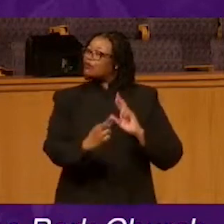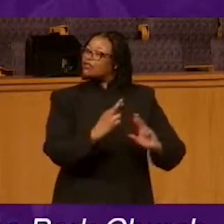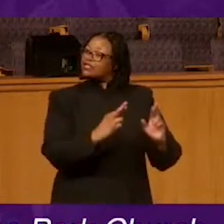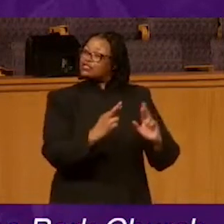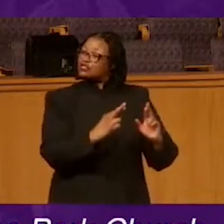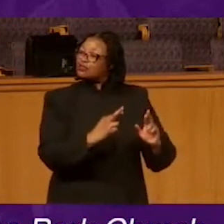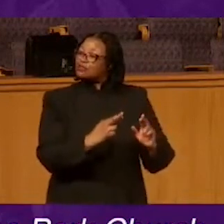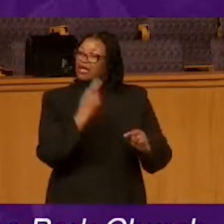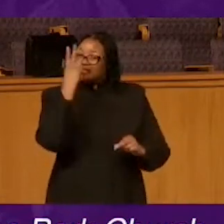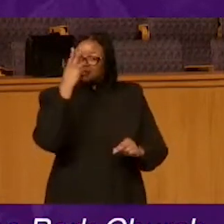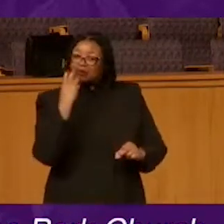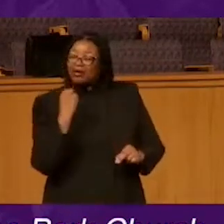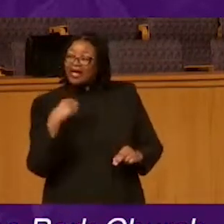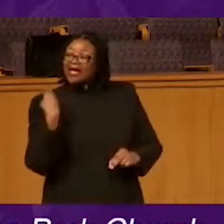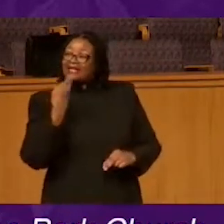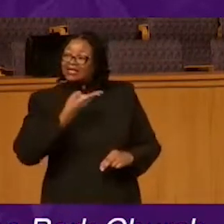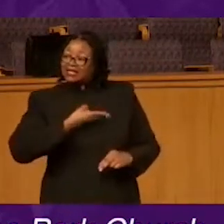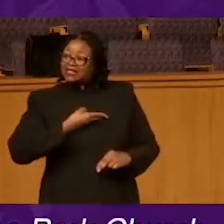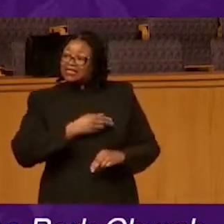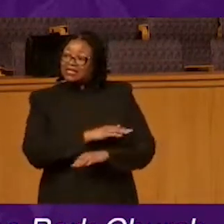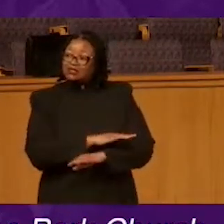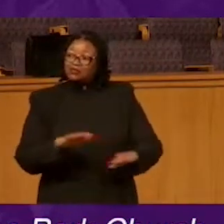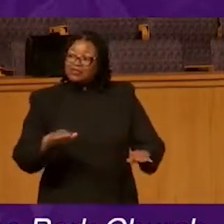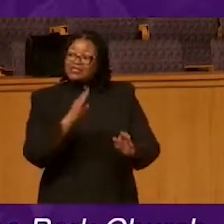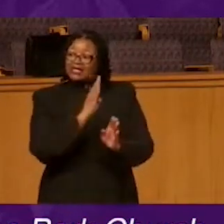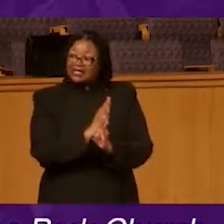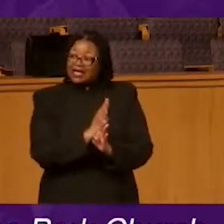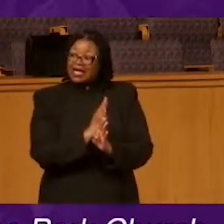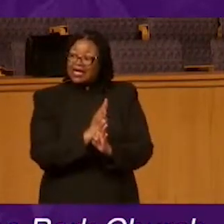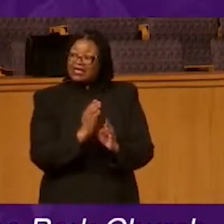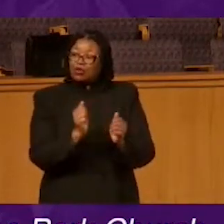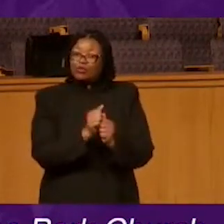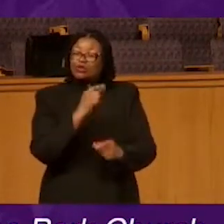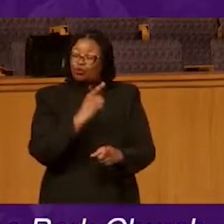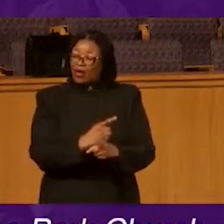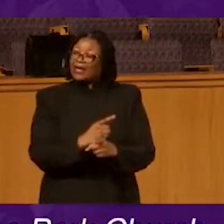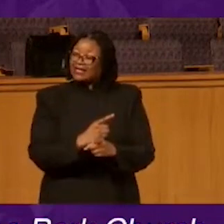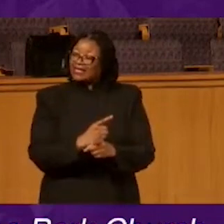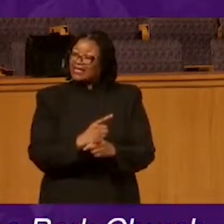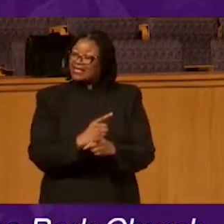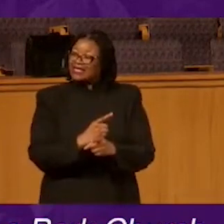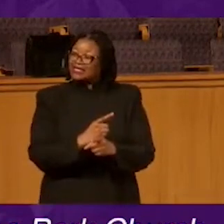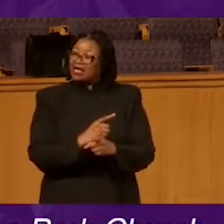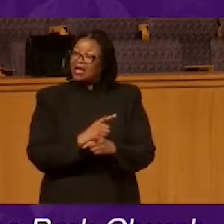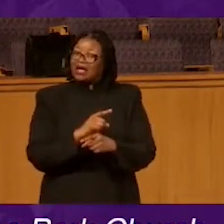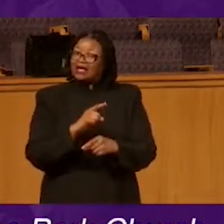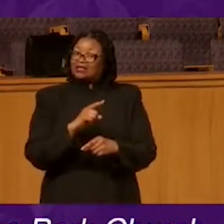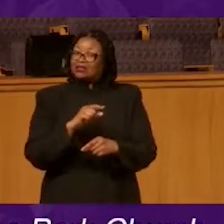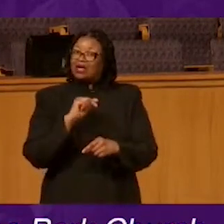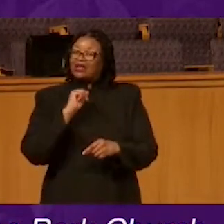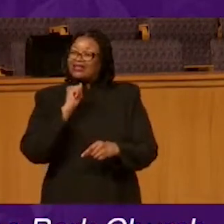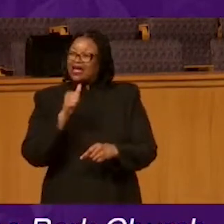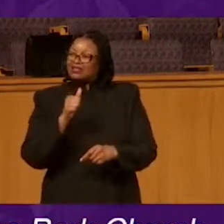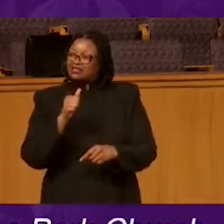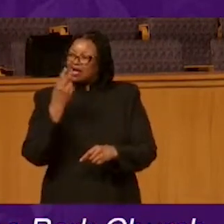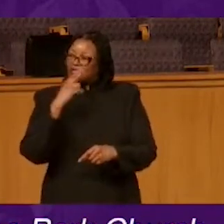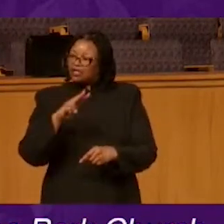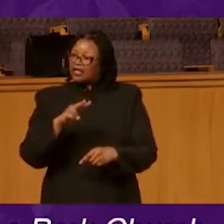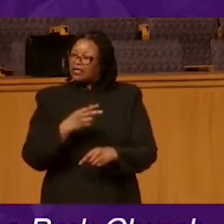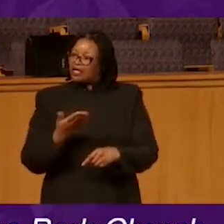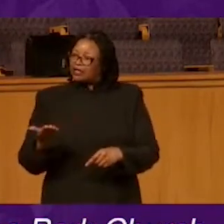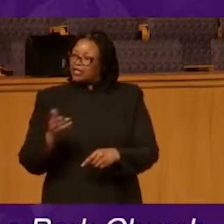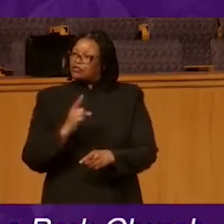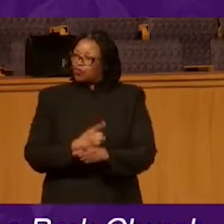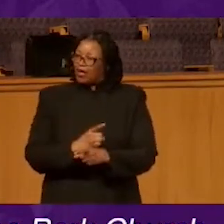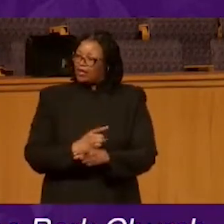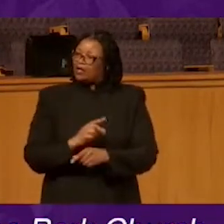to blind us to maligned intentions and off-base agendas. That is to say, those